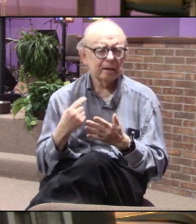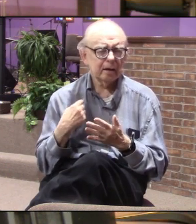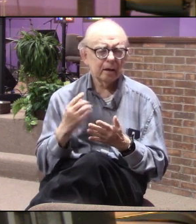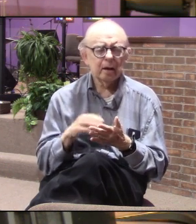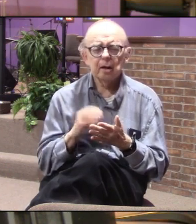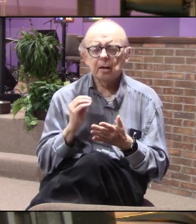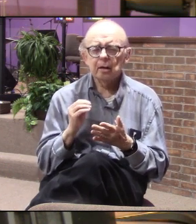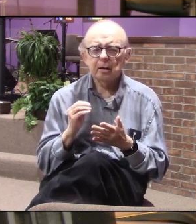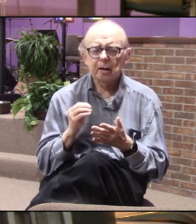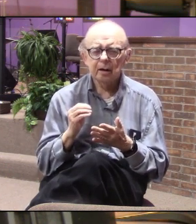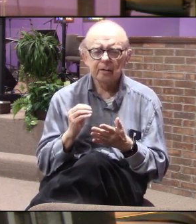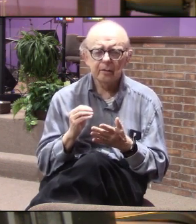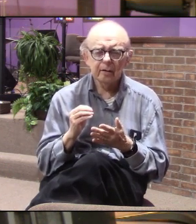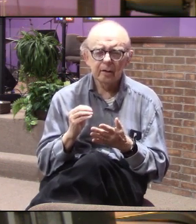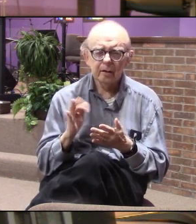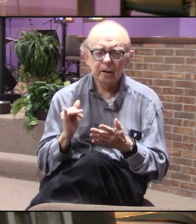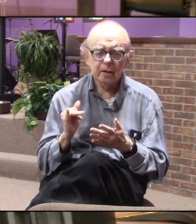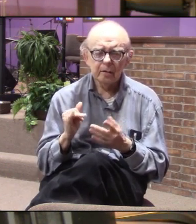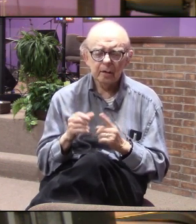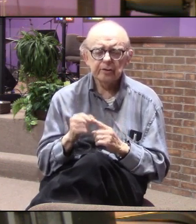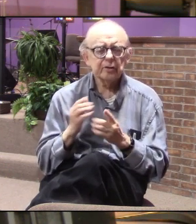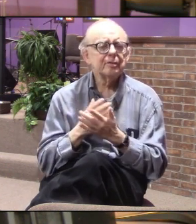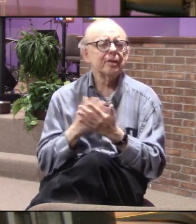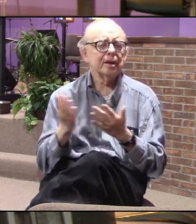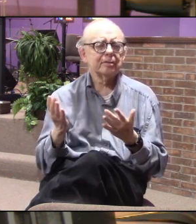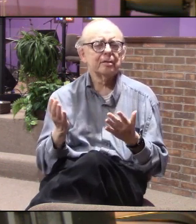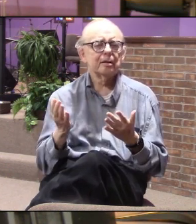learned by certain things,